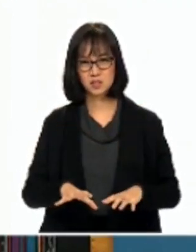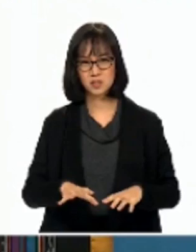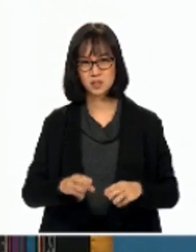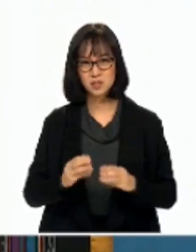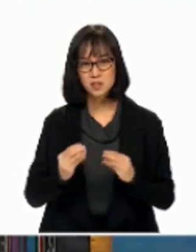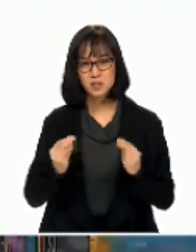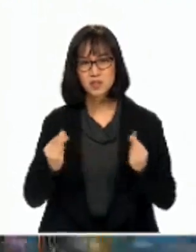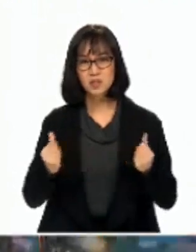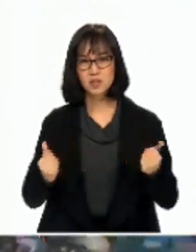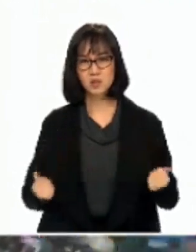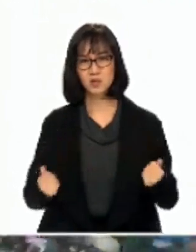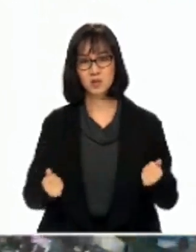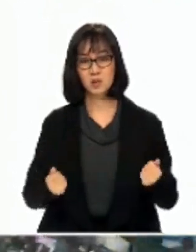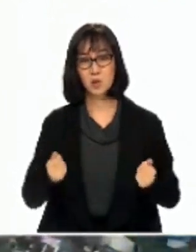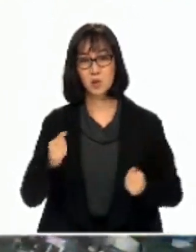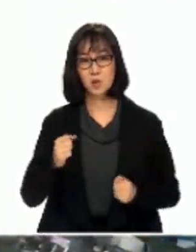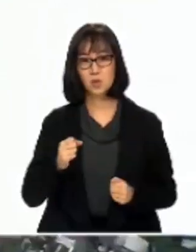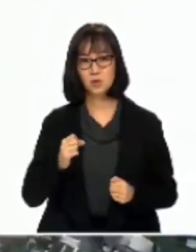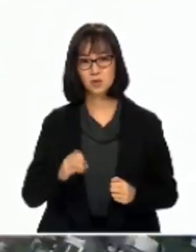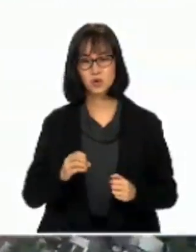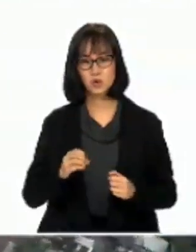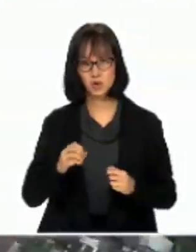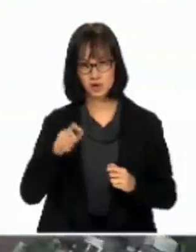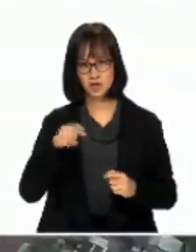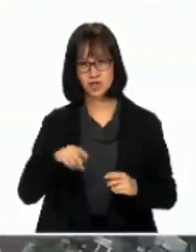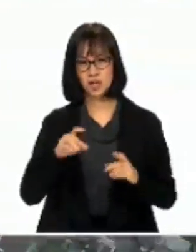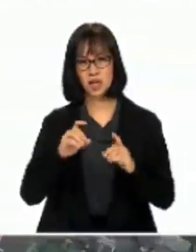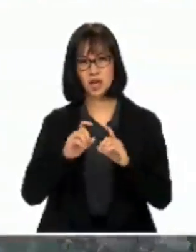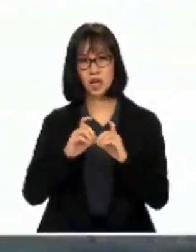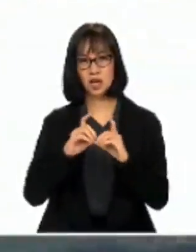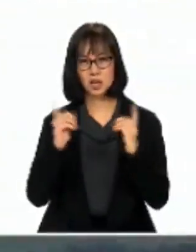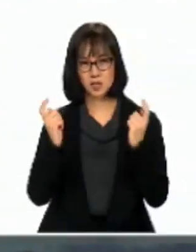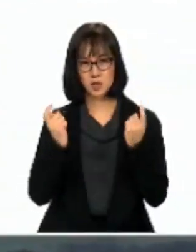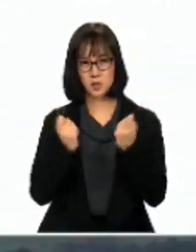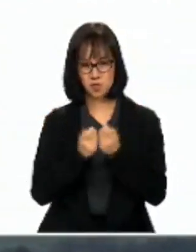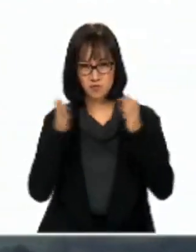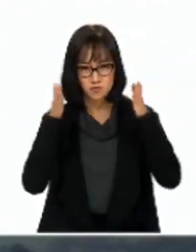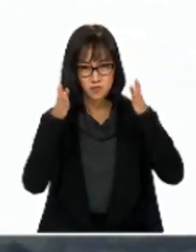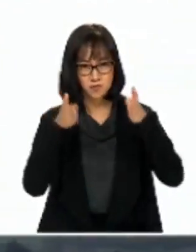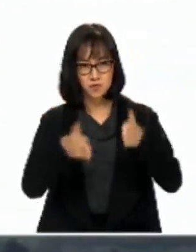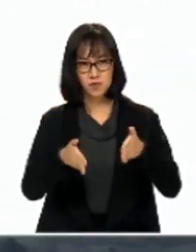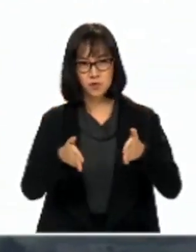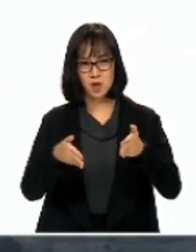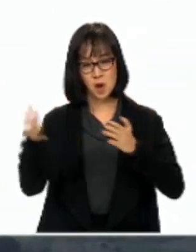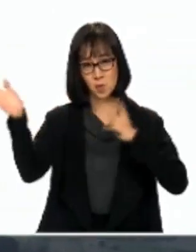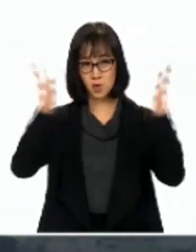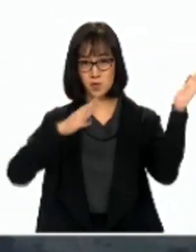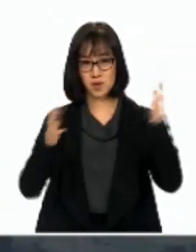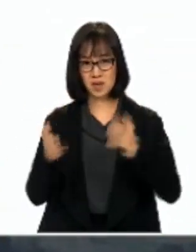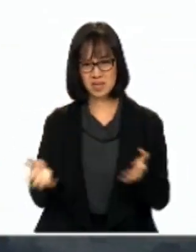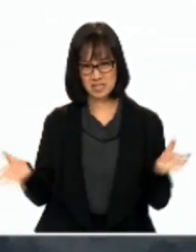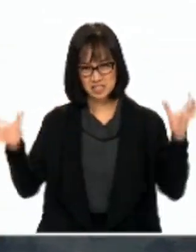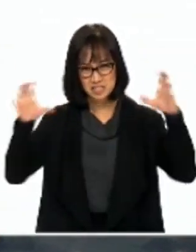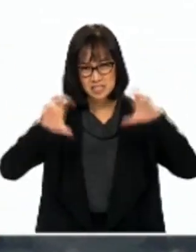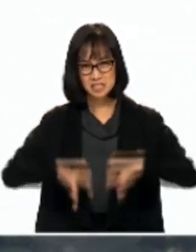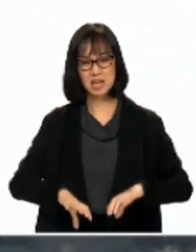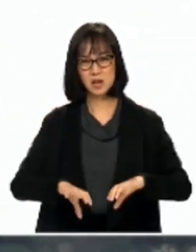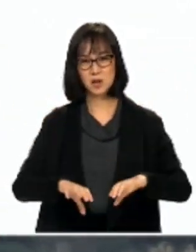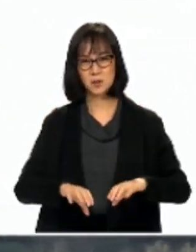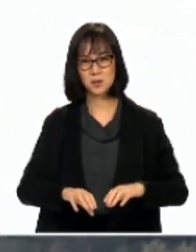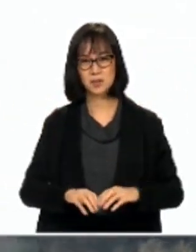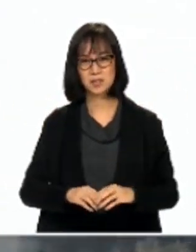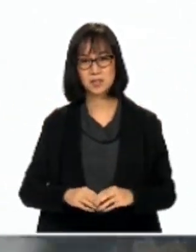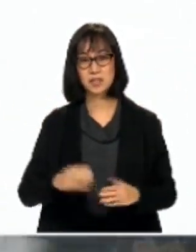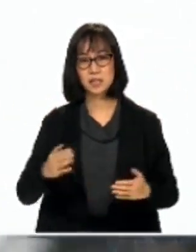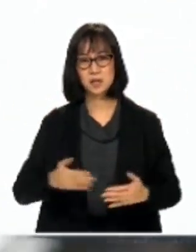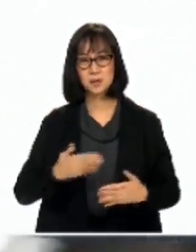that this department focus on the natural hazards and climate change. I urge Congress to fast-track the passage of